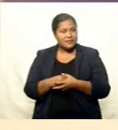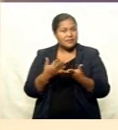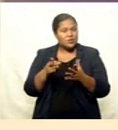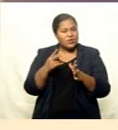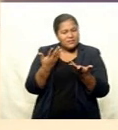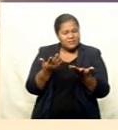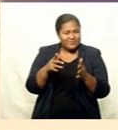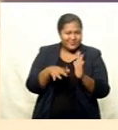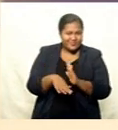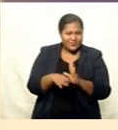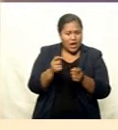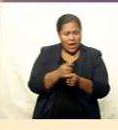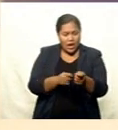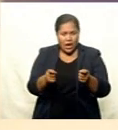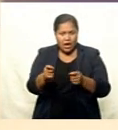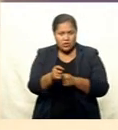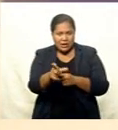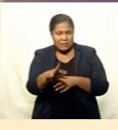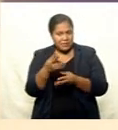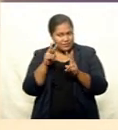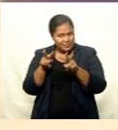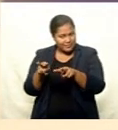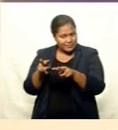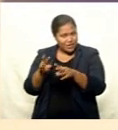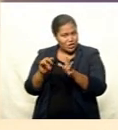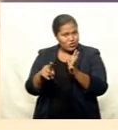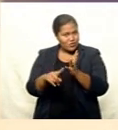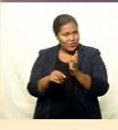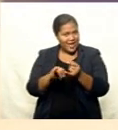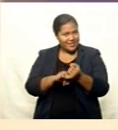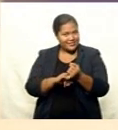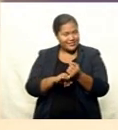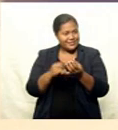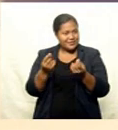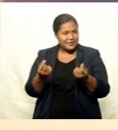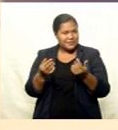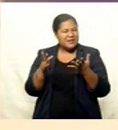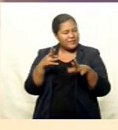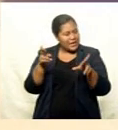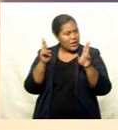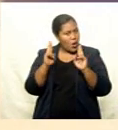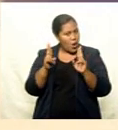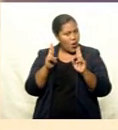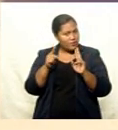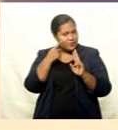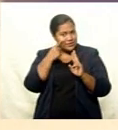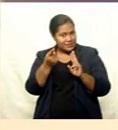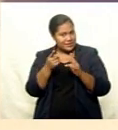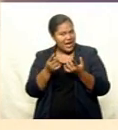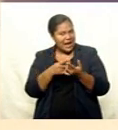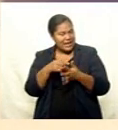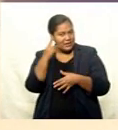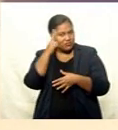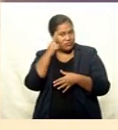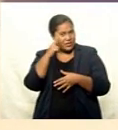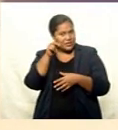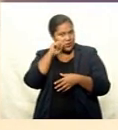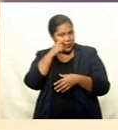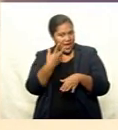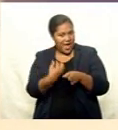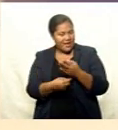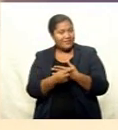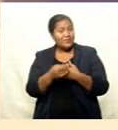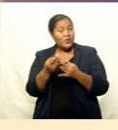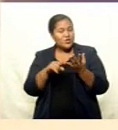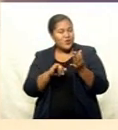feeds, traders may keep their eyes on the US PMIs amid hopes of witnessing another risk-on session during the US